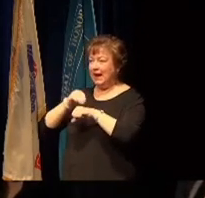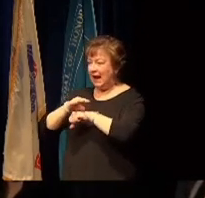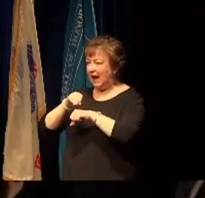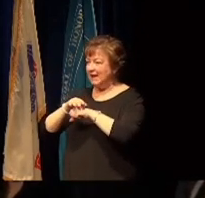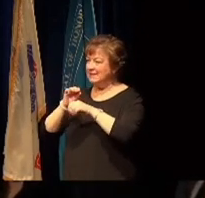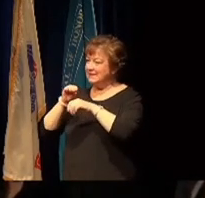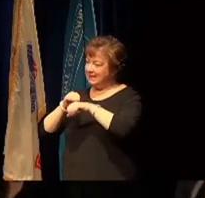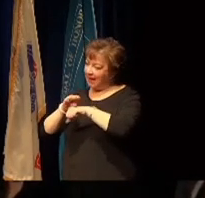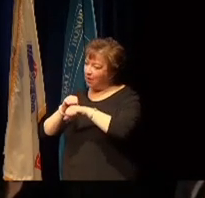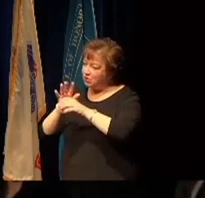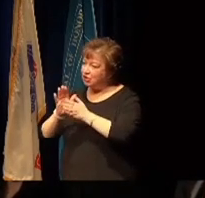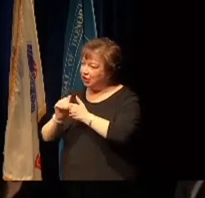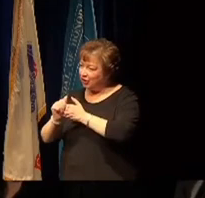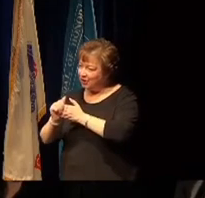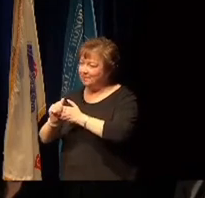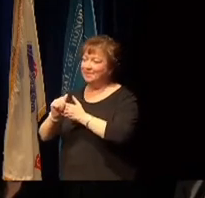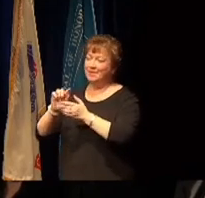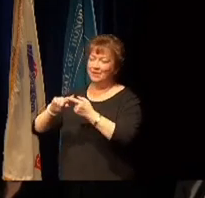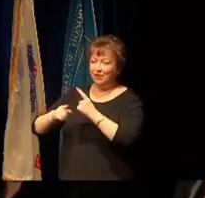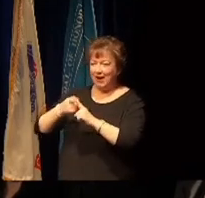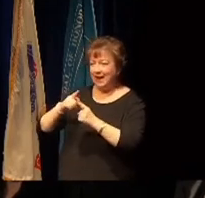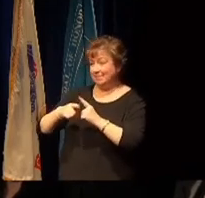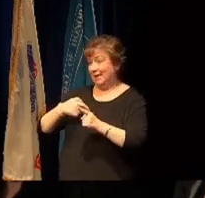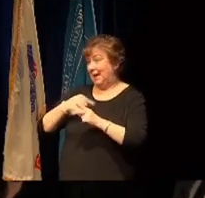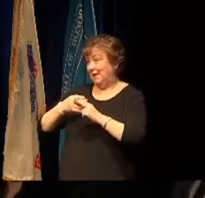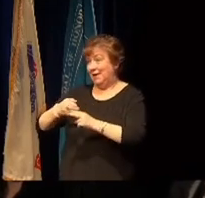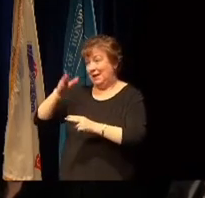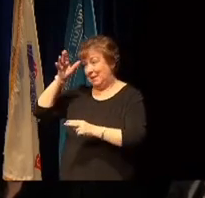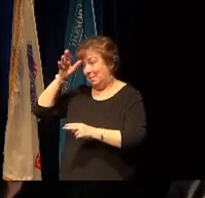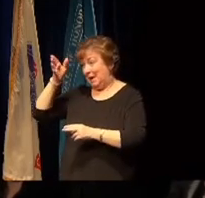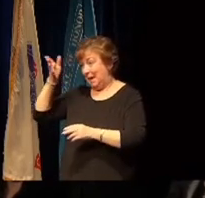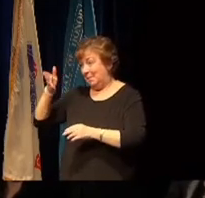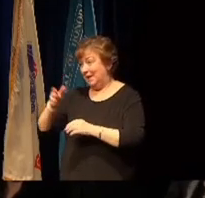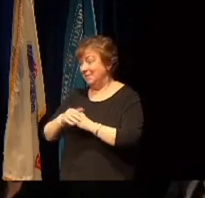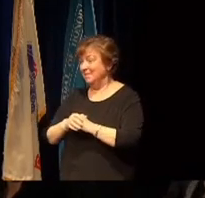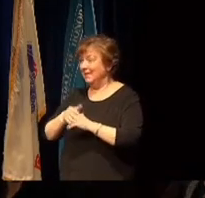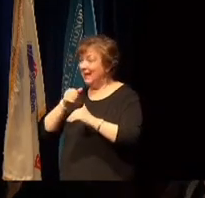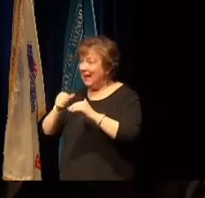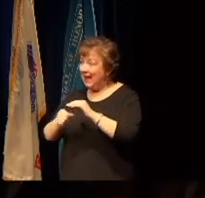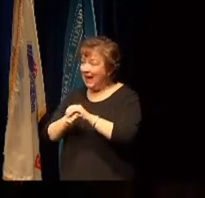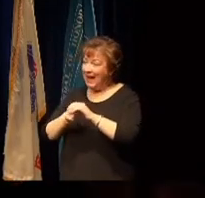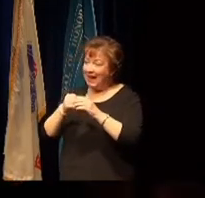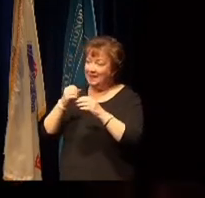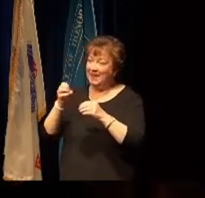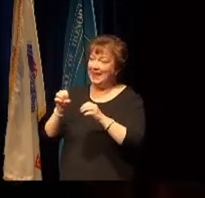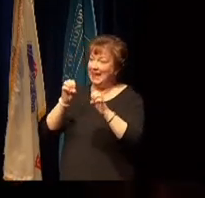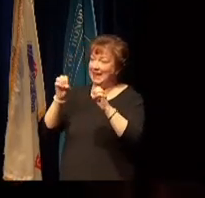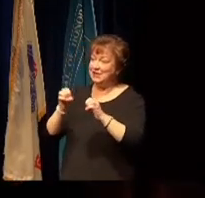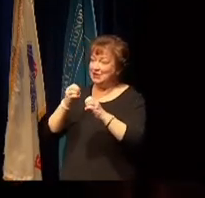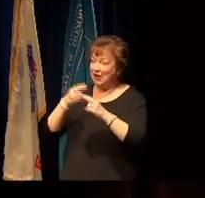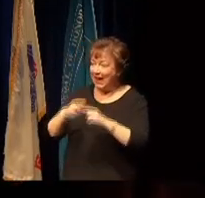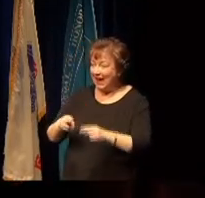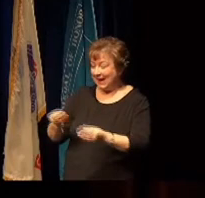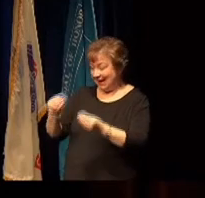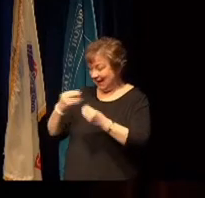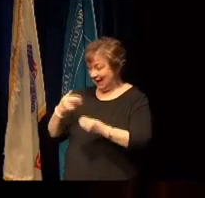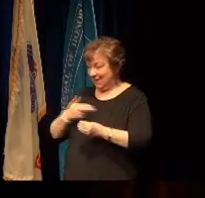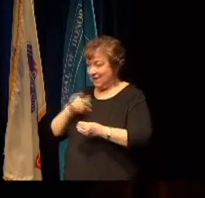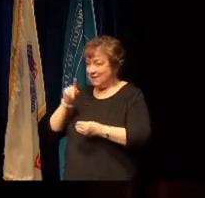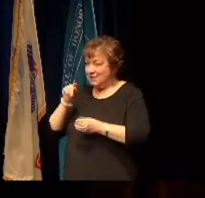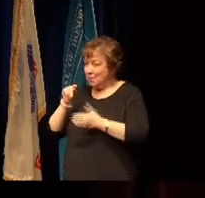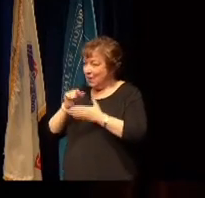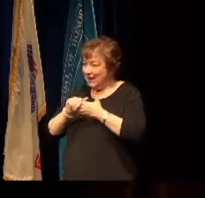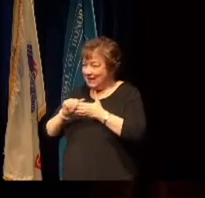Papa. When I was younger, he was a person, like Katie just said, who would hide the Easter eggs. I would get $20 in a Christmas card every year along with